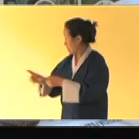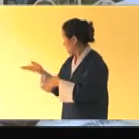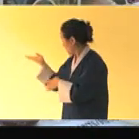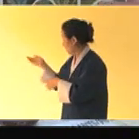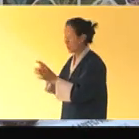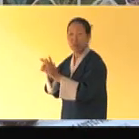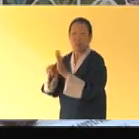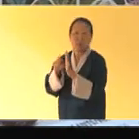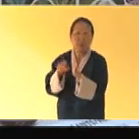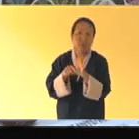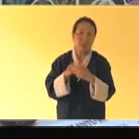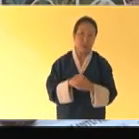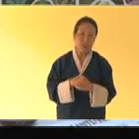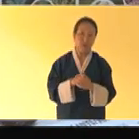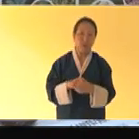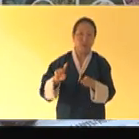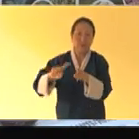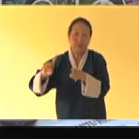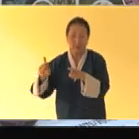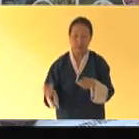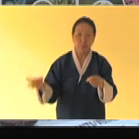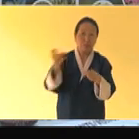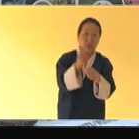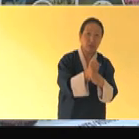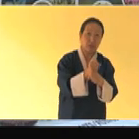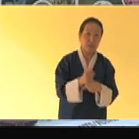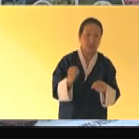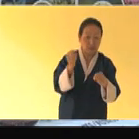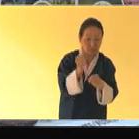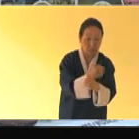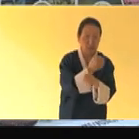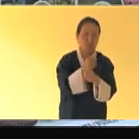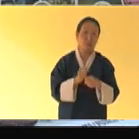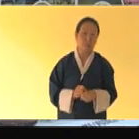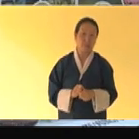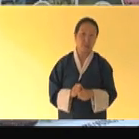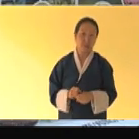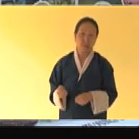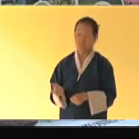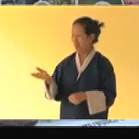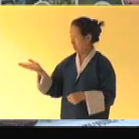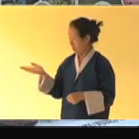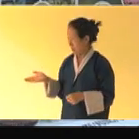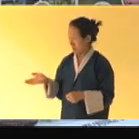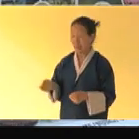here. So these are invading in the agricultural lands and then invading the native plant species.